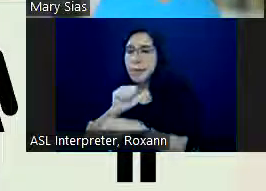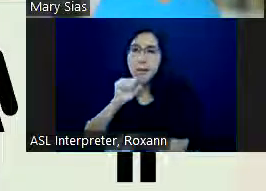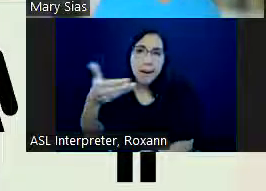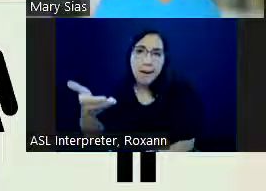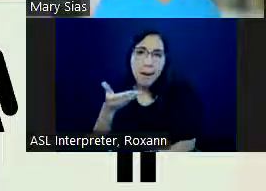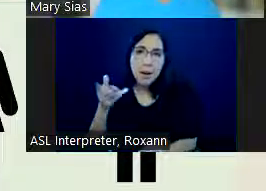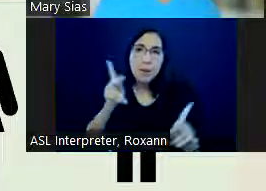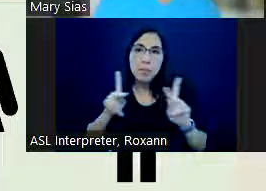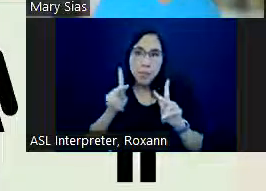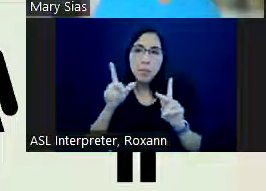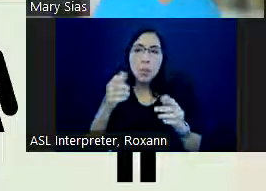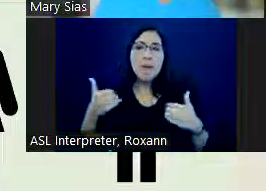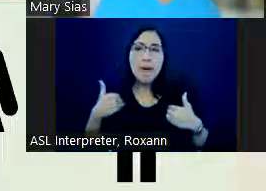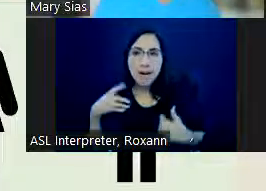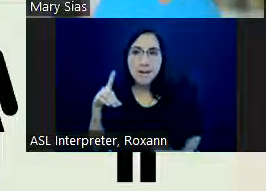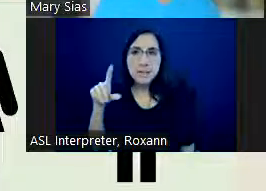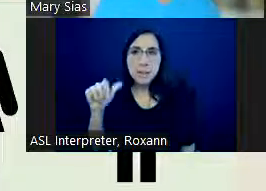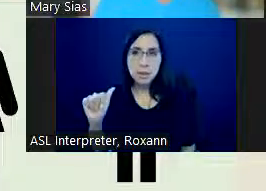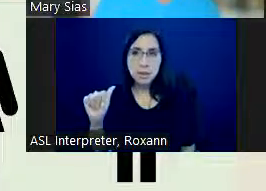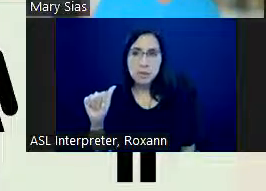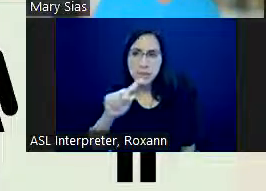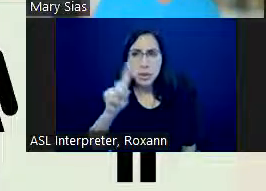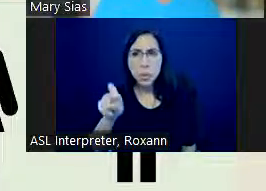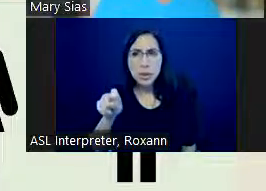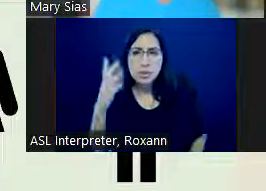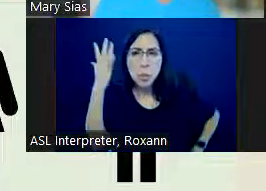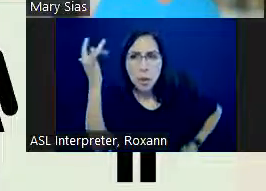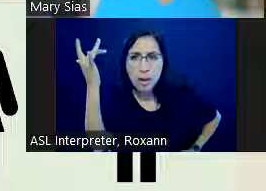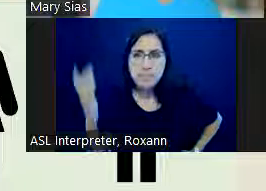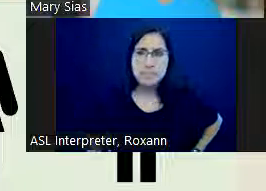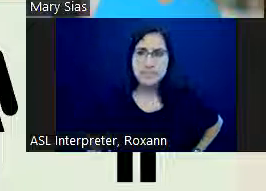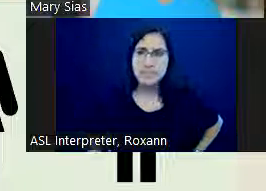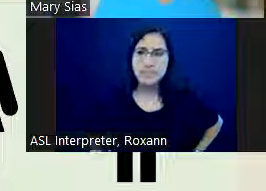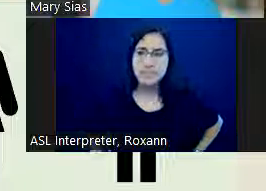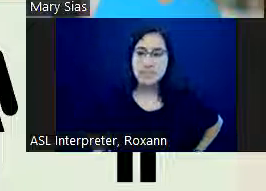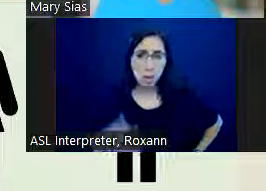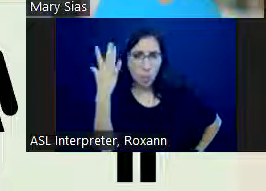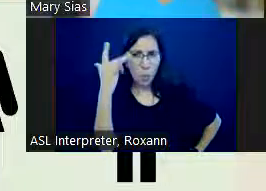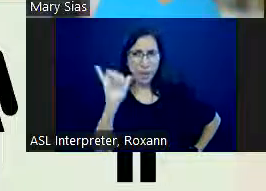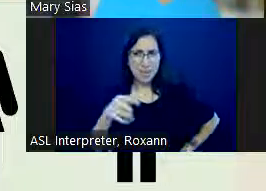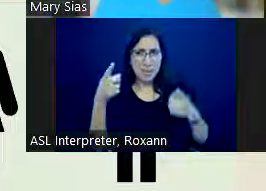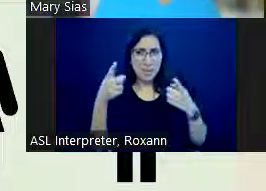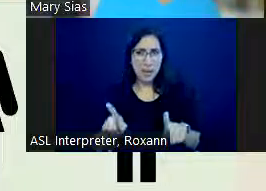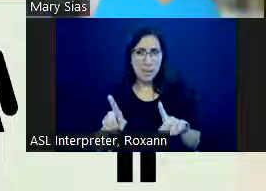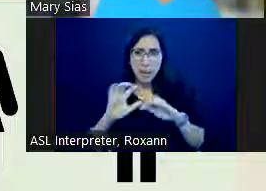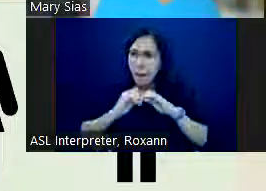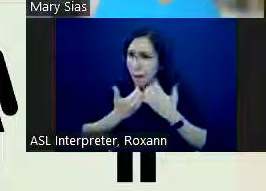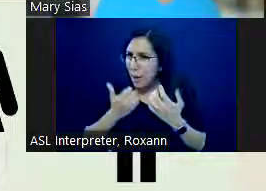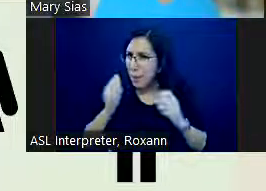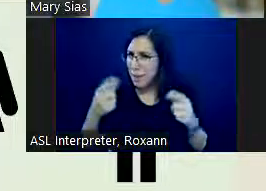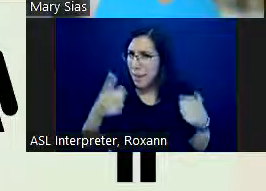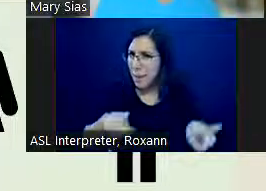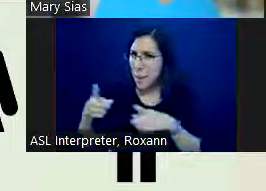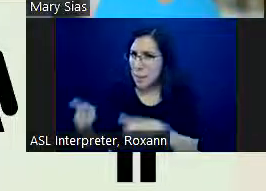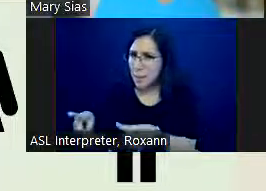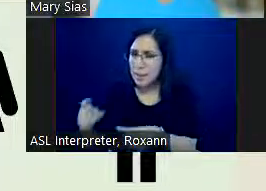disability. So the question is why? Why does that happen? How could it happen? If we're